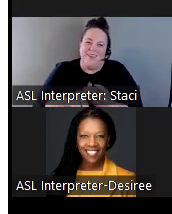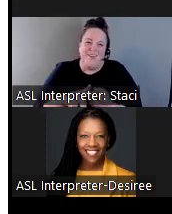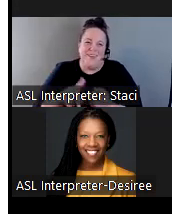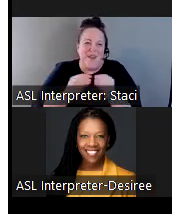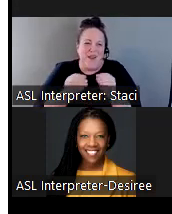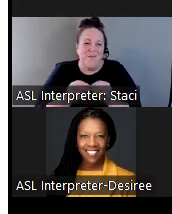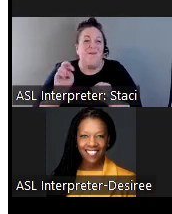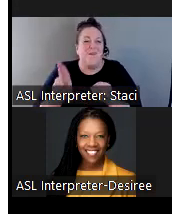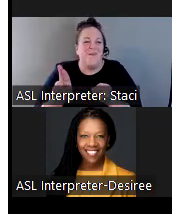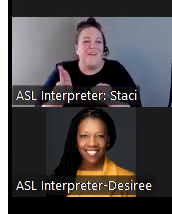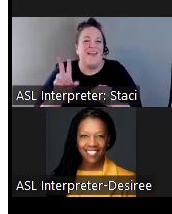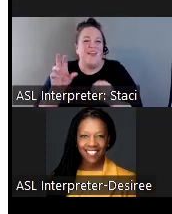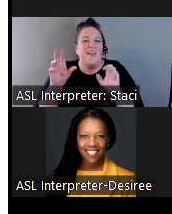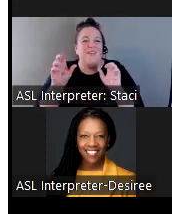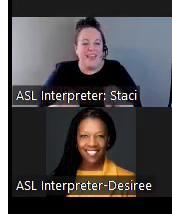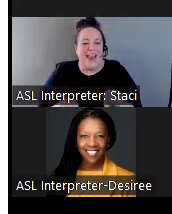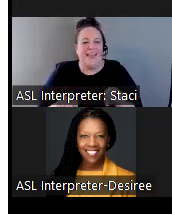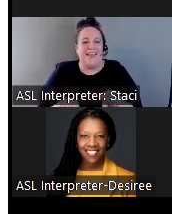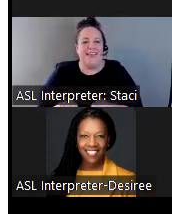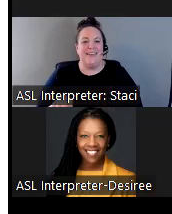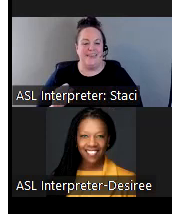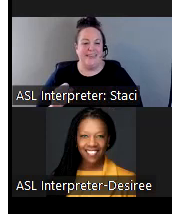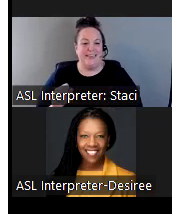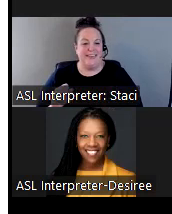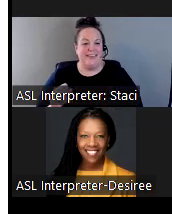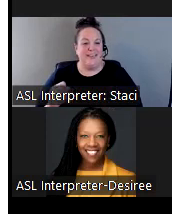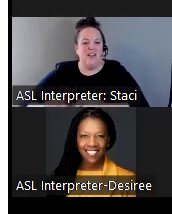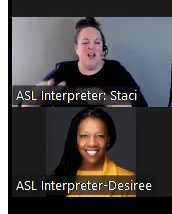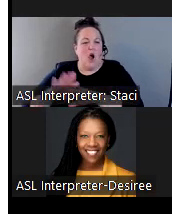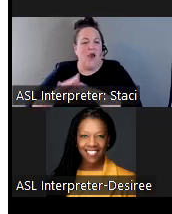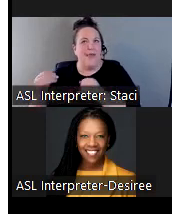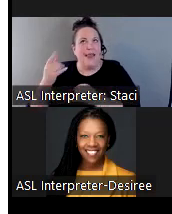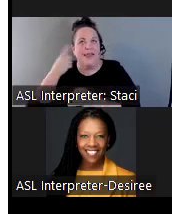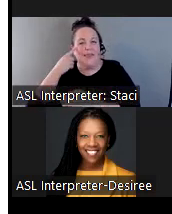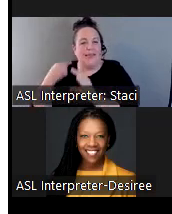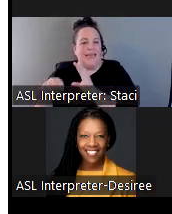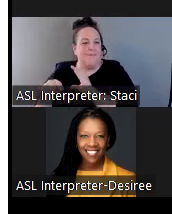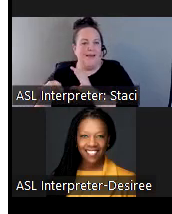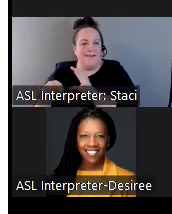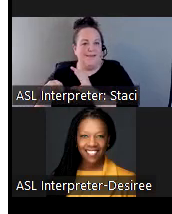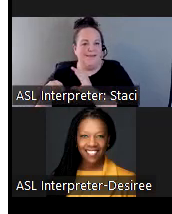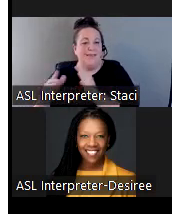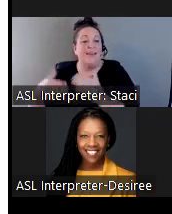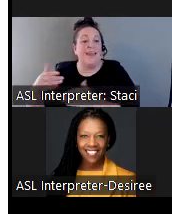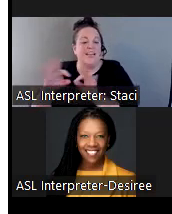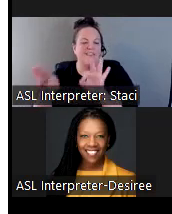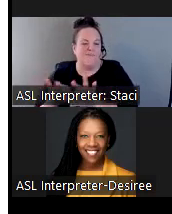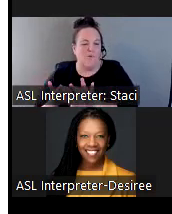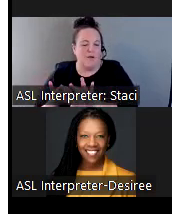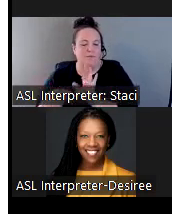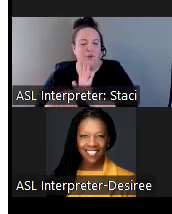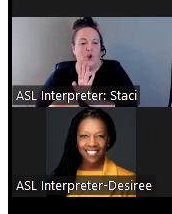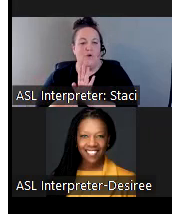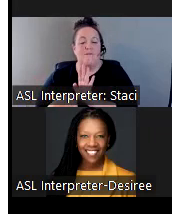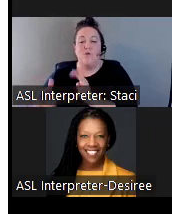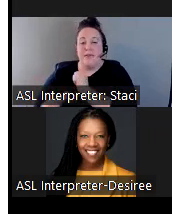or you can go to Oz. I think there's a new email. This one hasn't been updated. The next form has been for assistance about